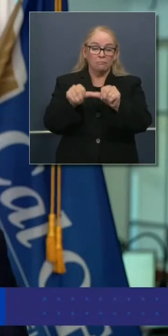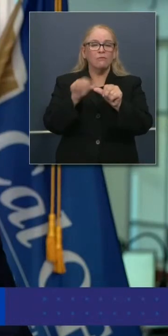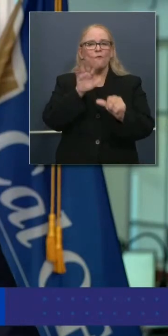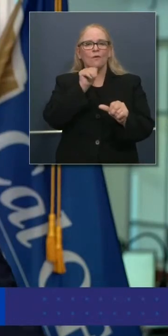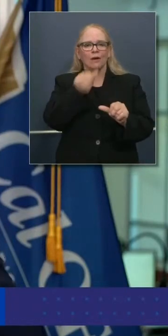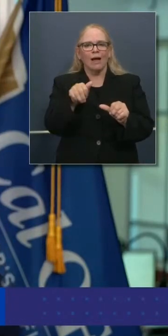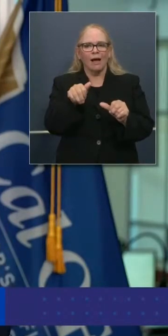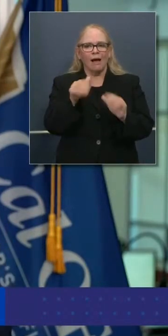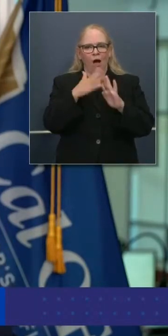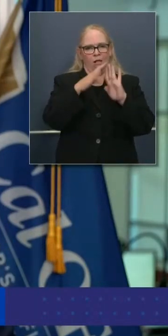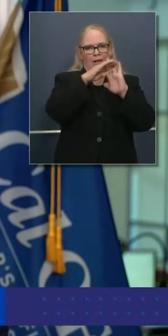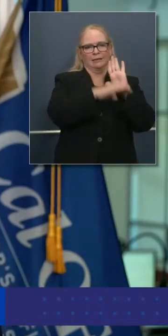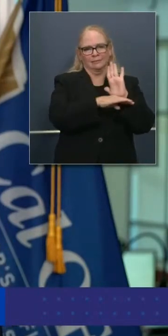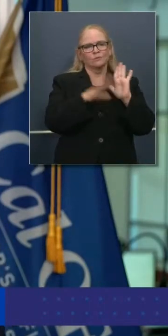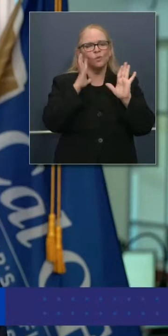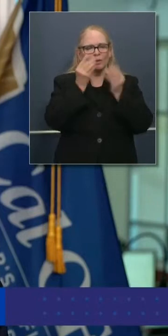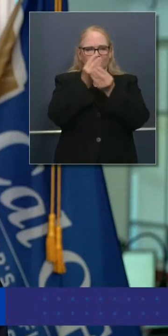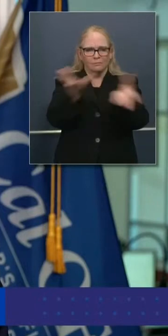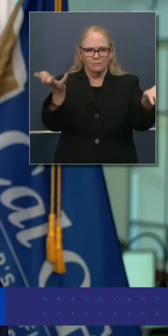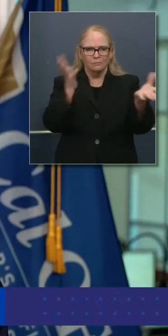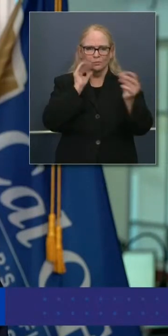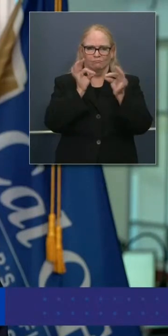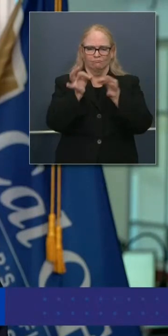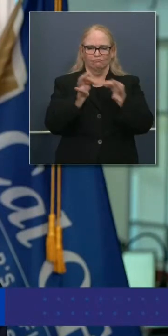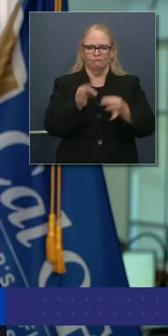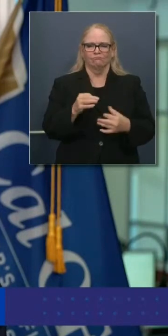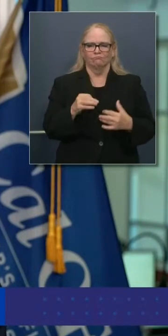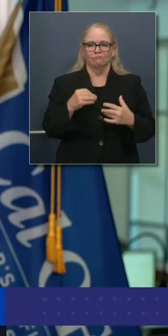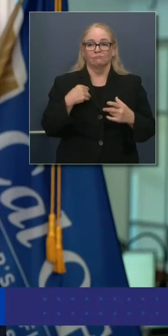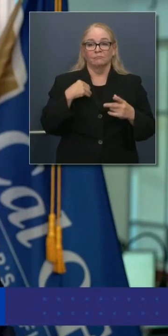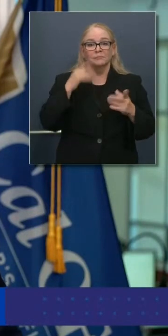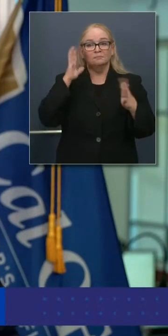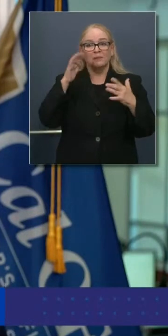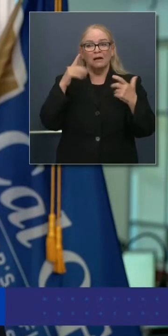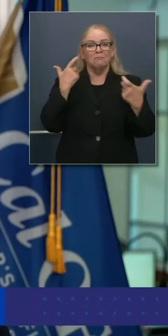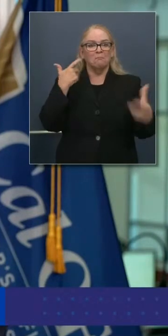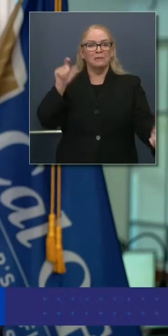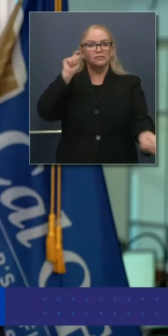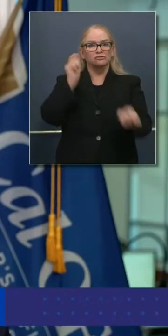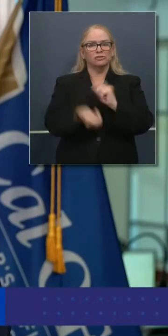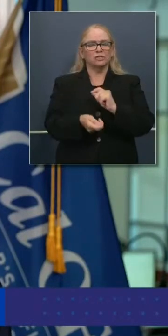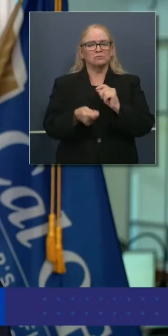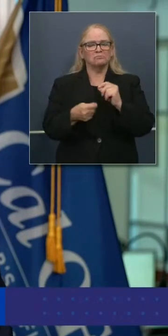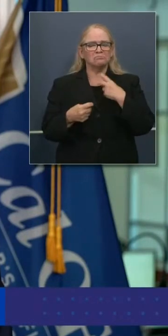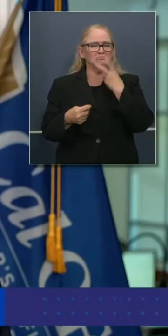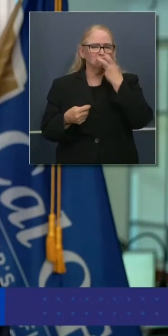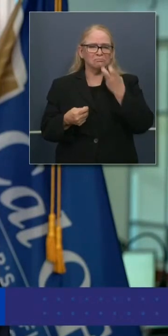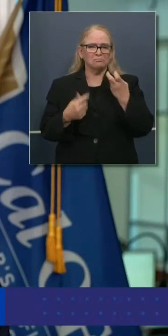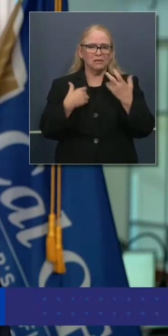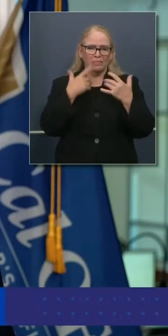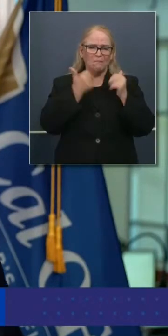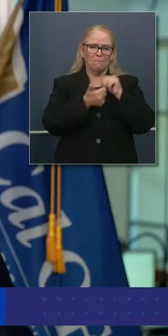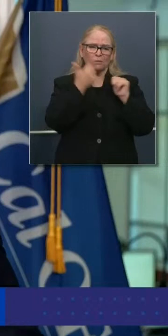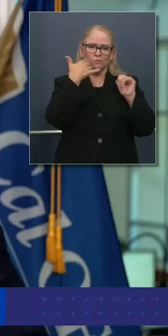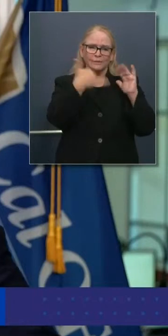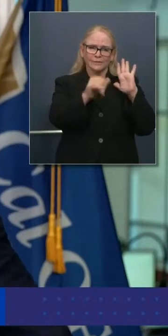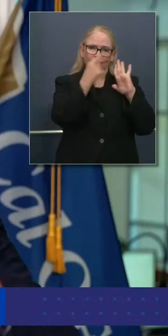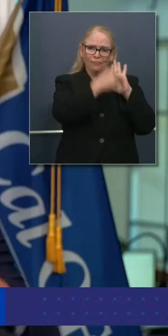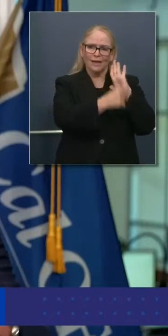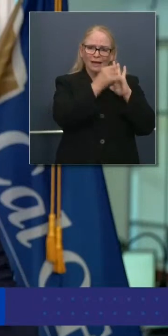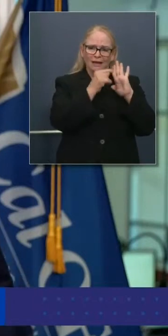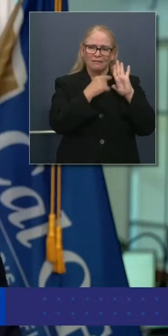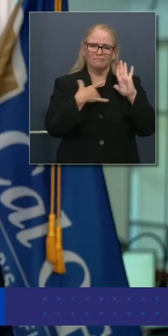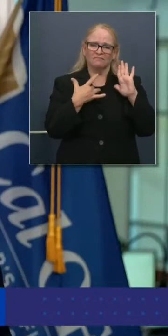expect dramatic changes in the monitoring list. There will be some modifications, but I don't